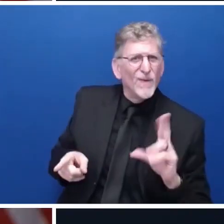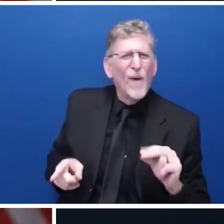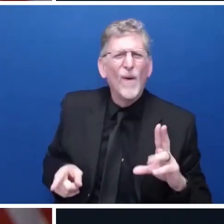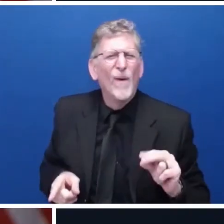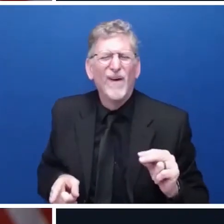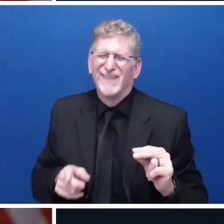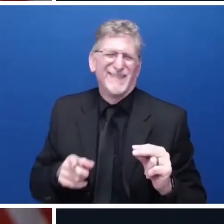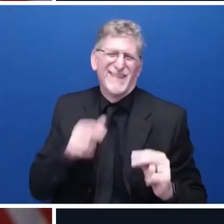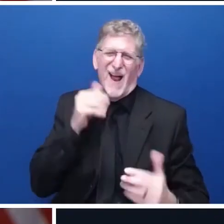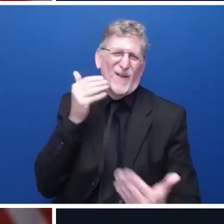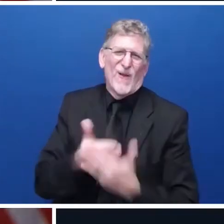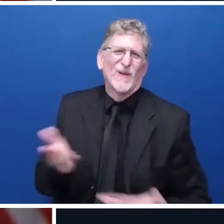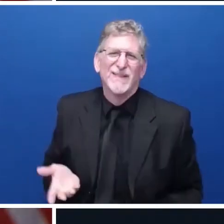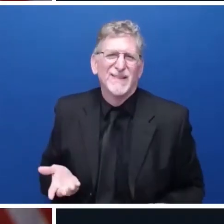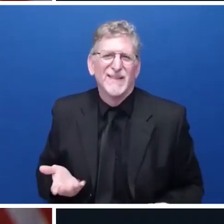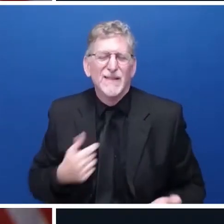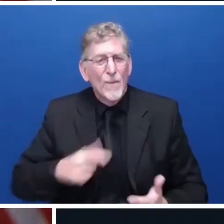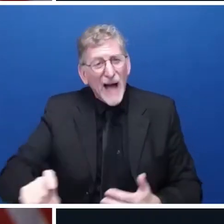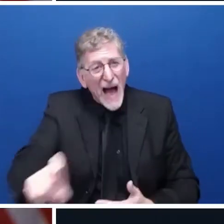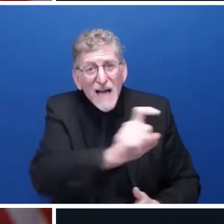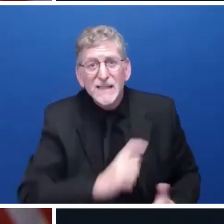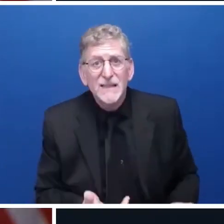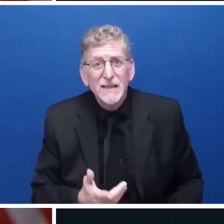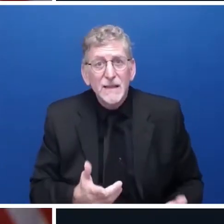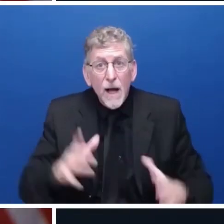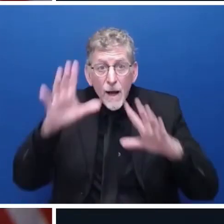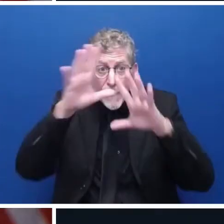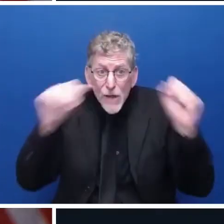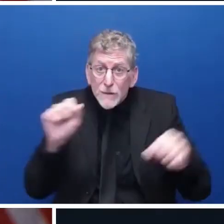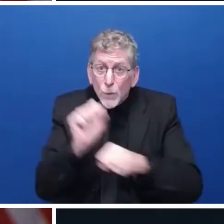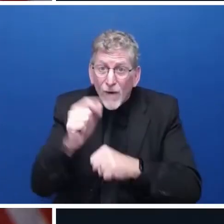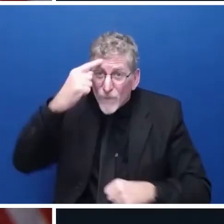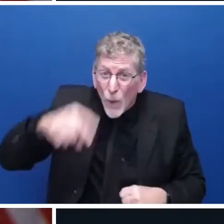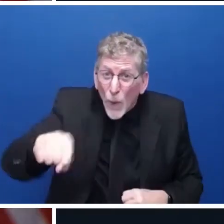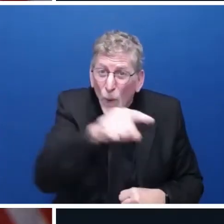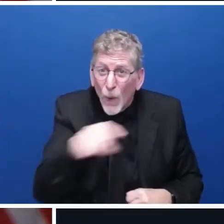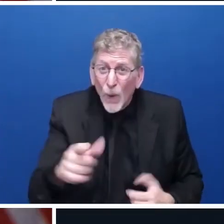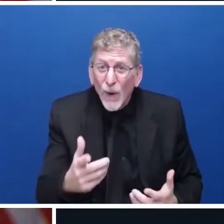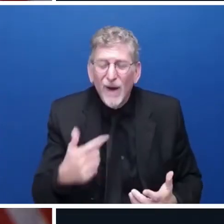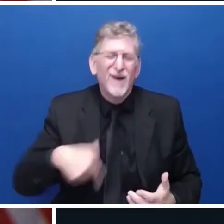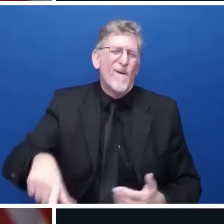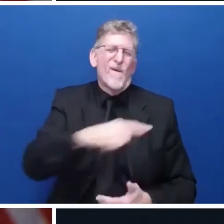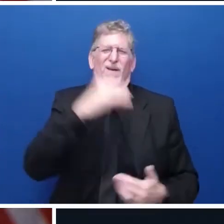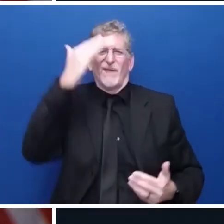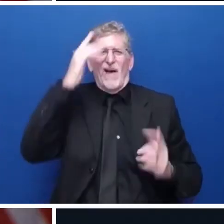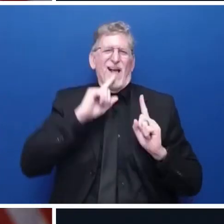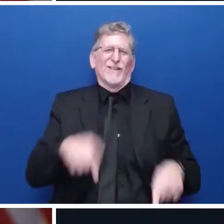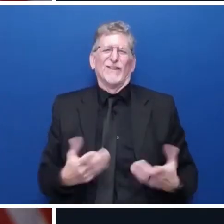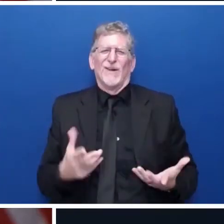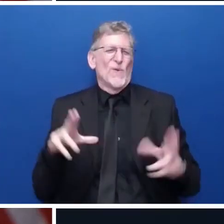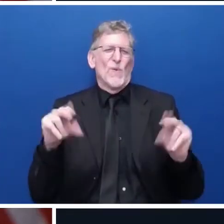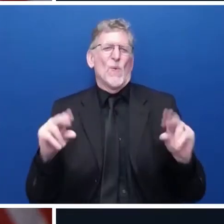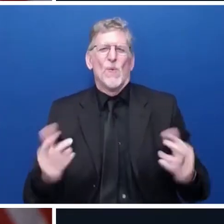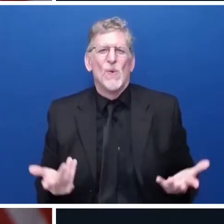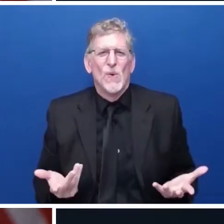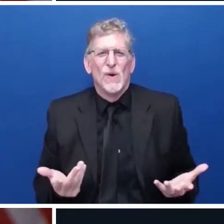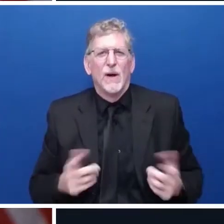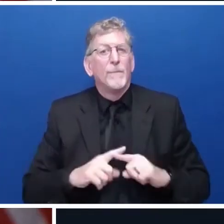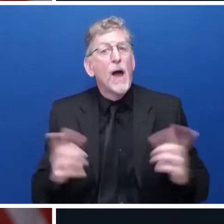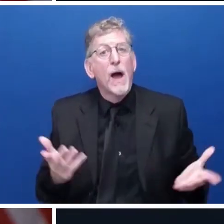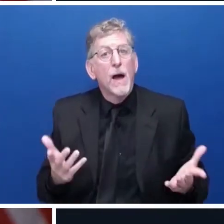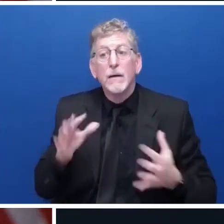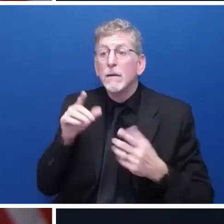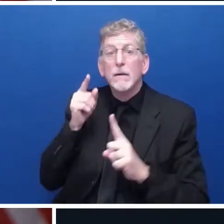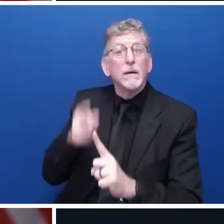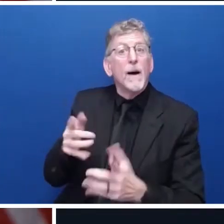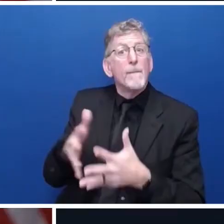no. But here's the special thing about America. On our 250th anniversary, we